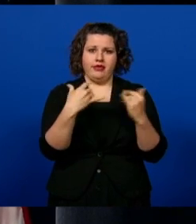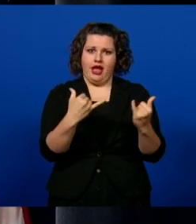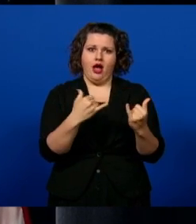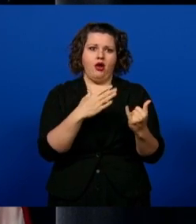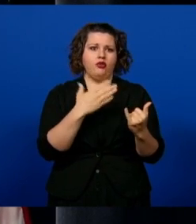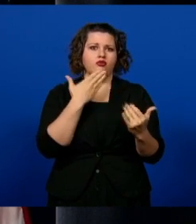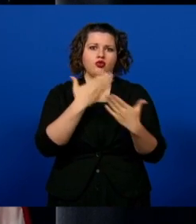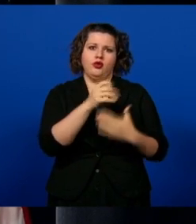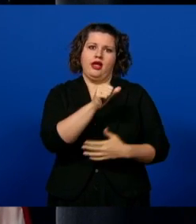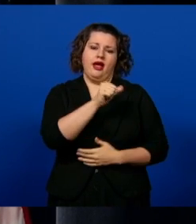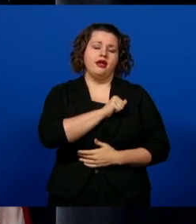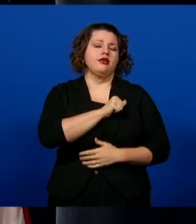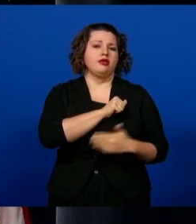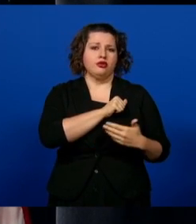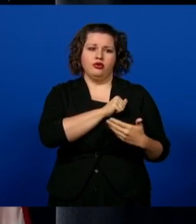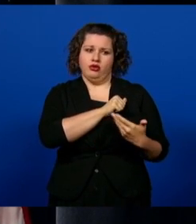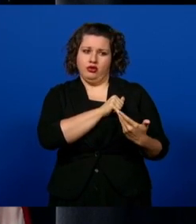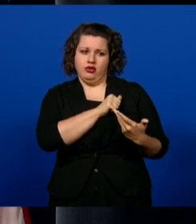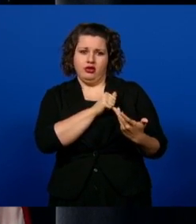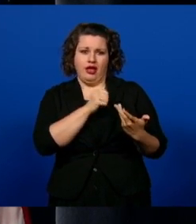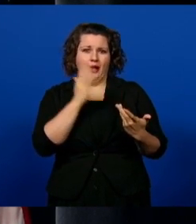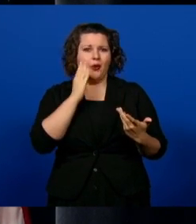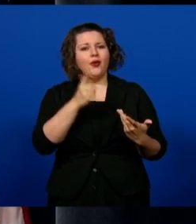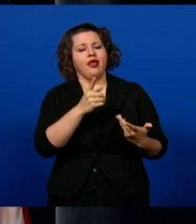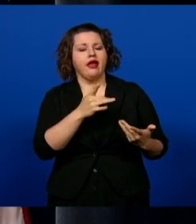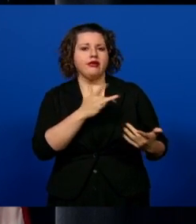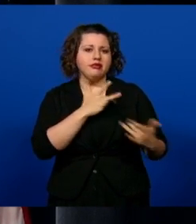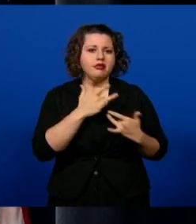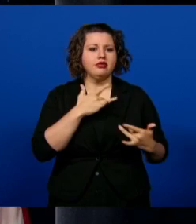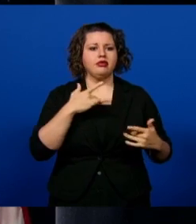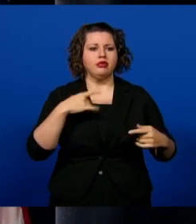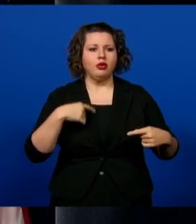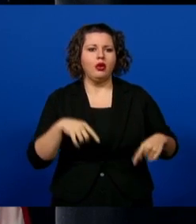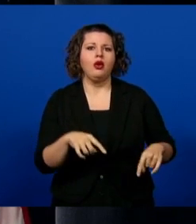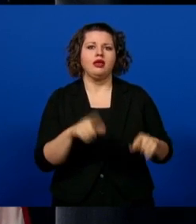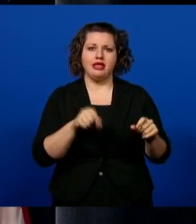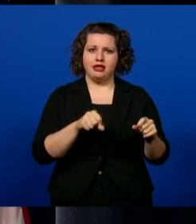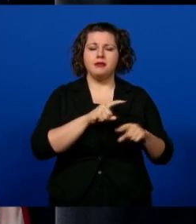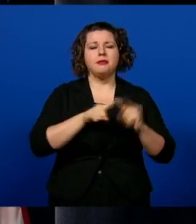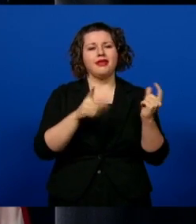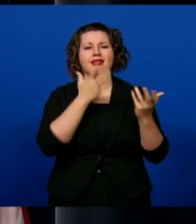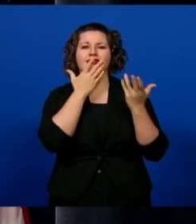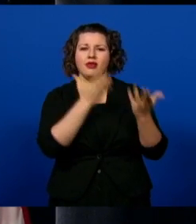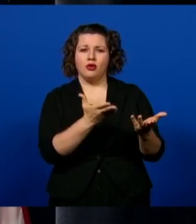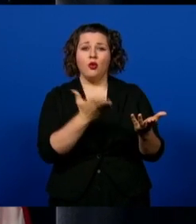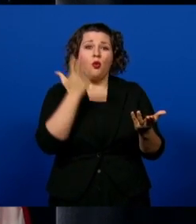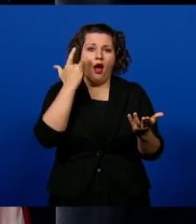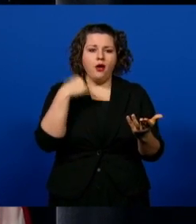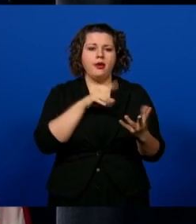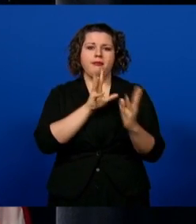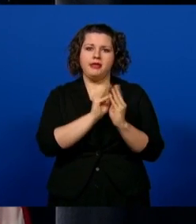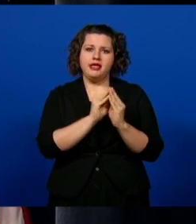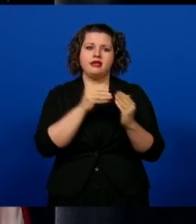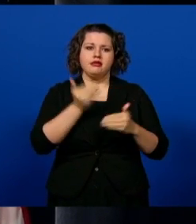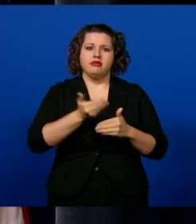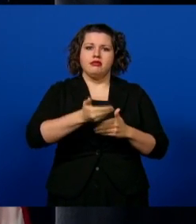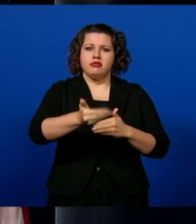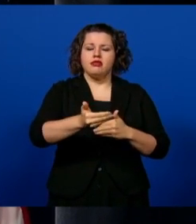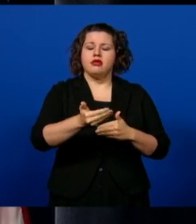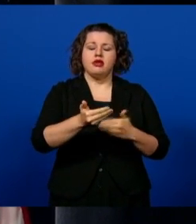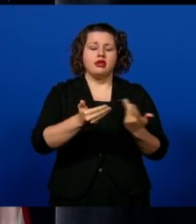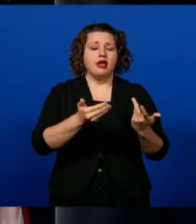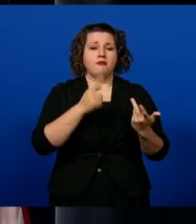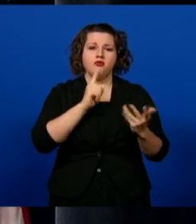into some unknowns. I know they have anxiety, I know they're worried, but I want to say thank you because we're meeting with them regularly, and I can't tell you